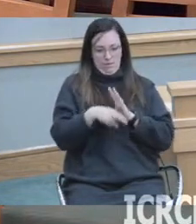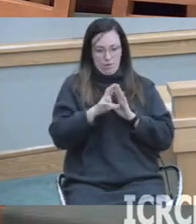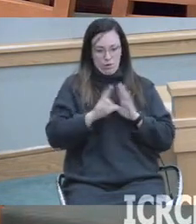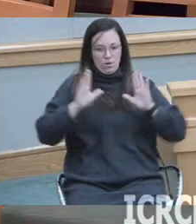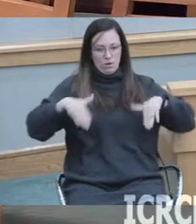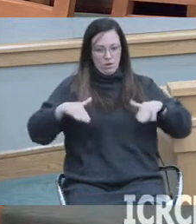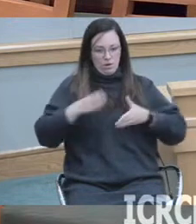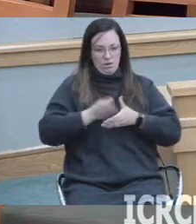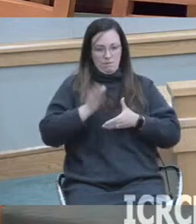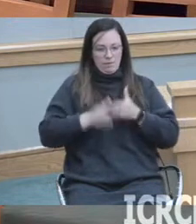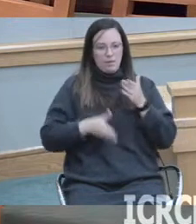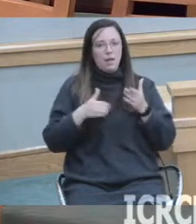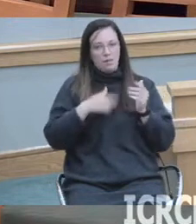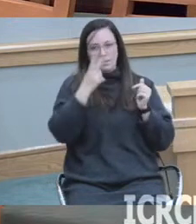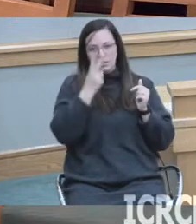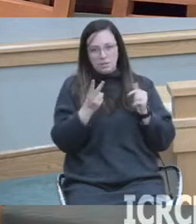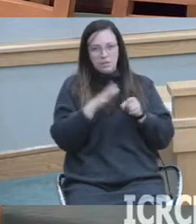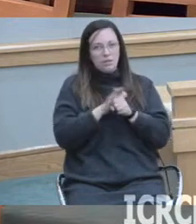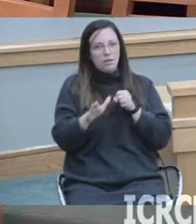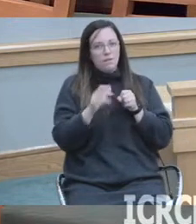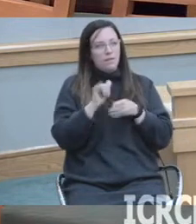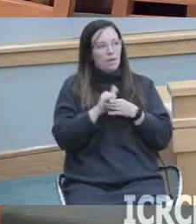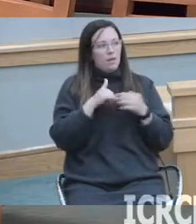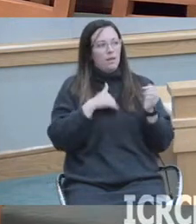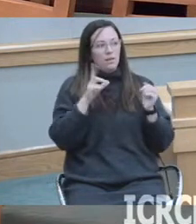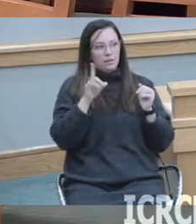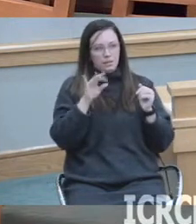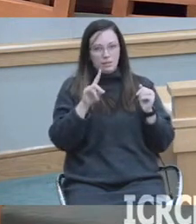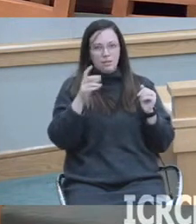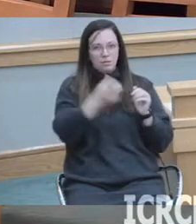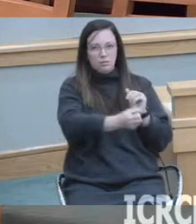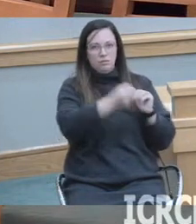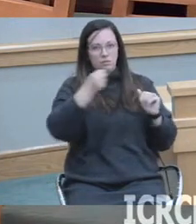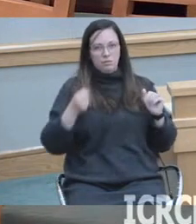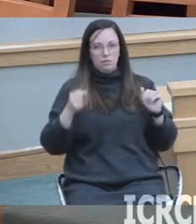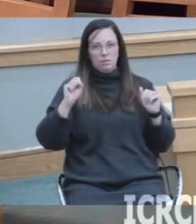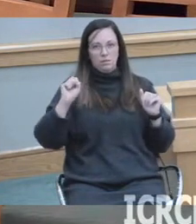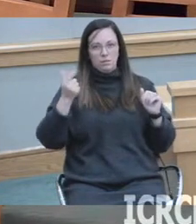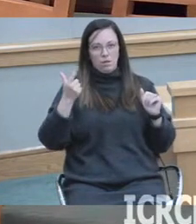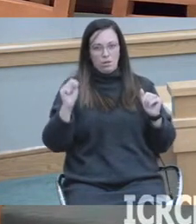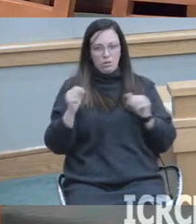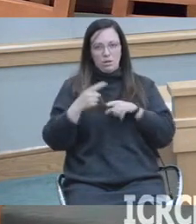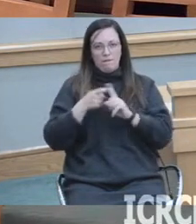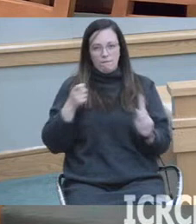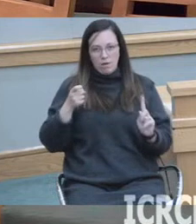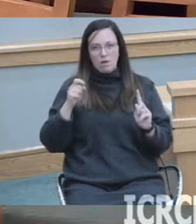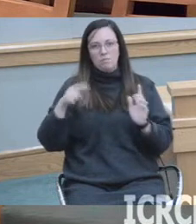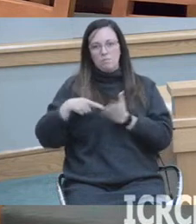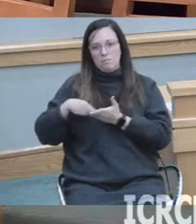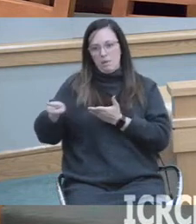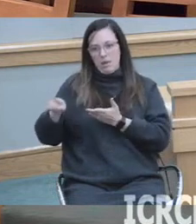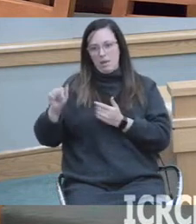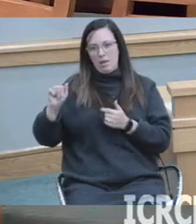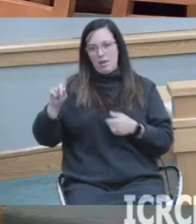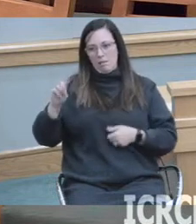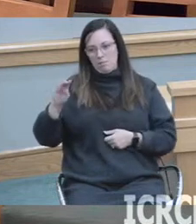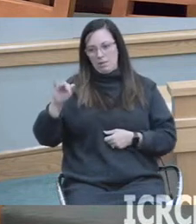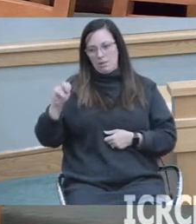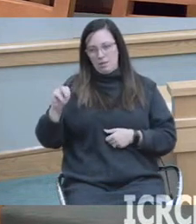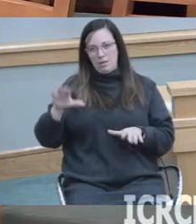enough that I did remove Sergeant Terhart from paid administrative leave, which he was placed on at the time of the